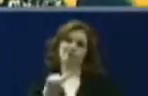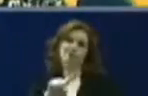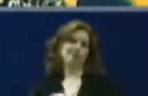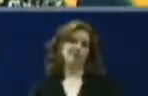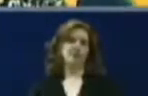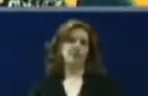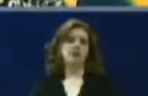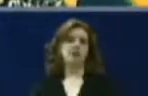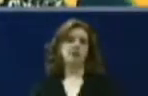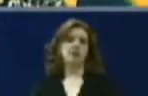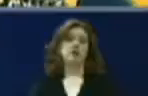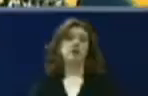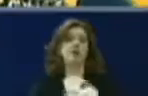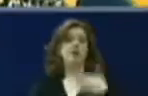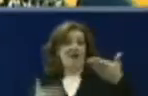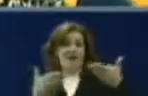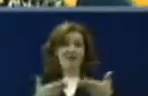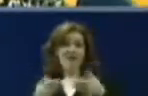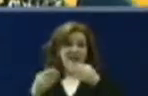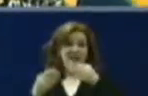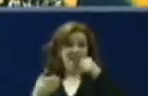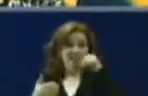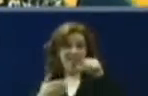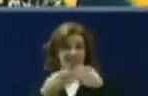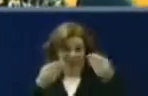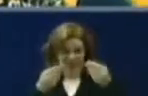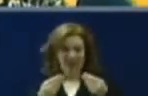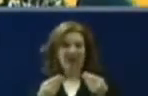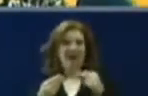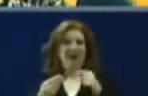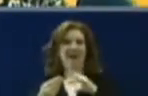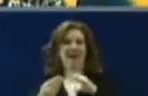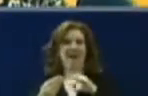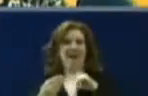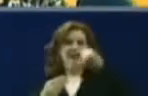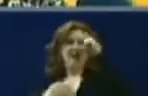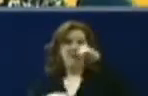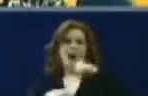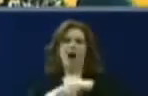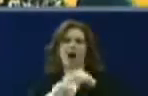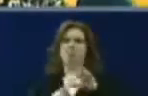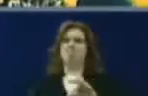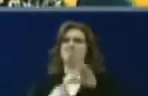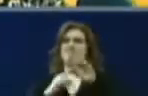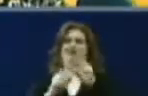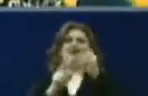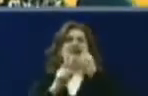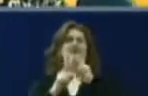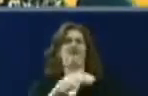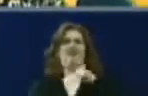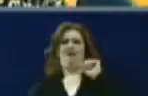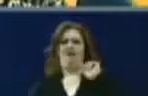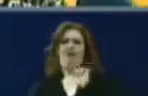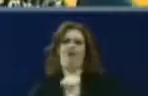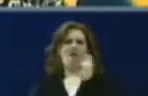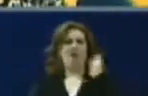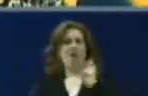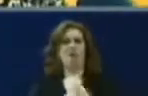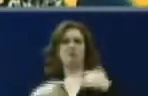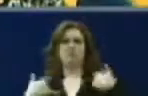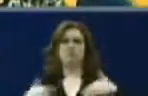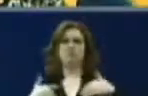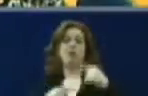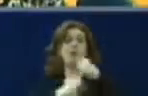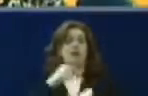When we got our invitation letters over the summer, we felt special and honored for being recognized for our hard work. The Global